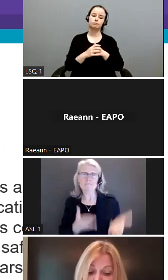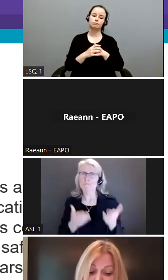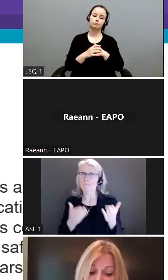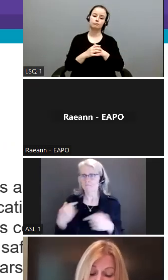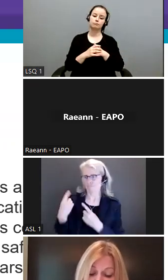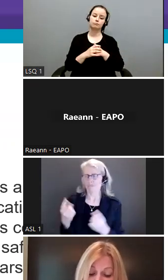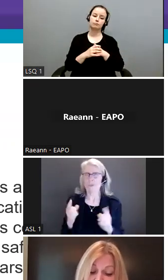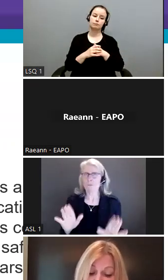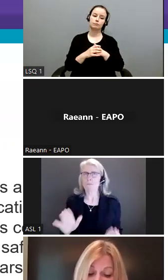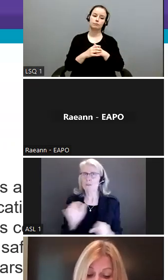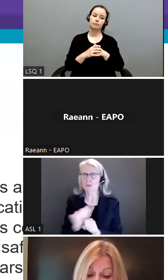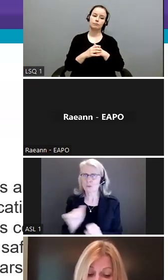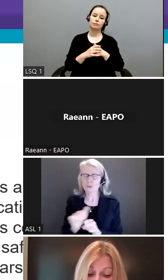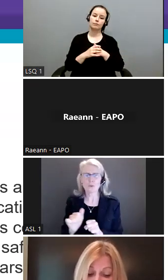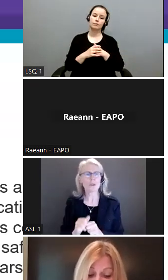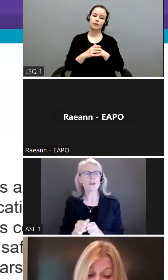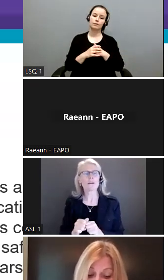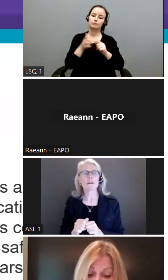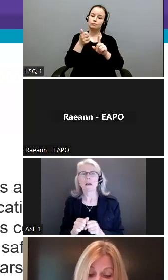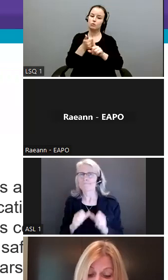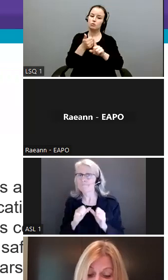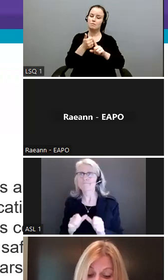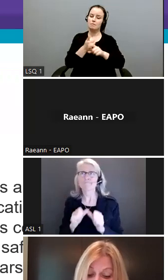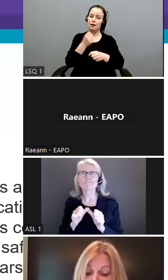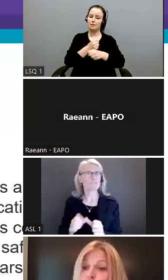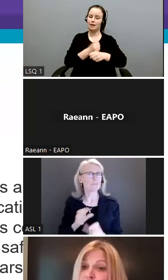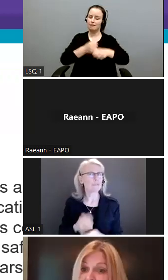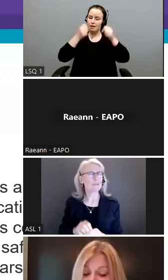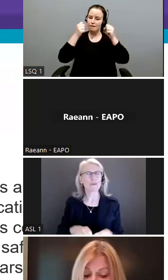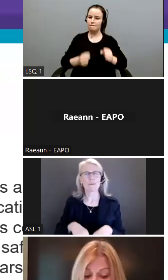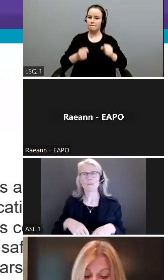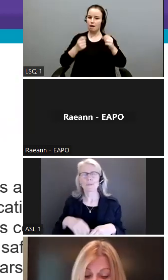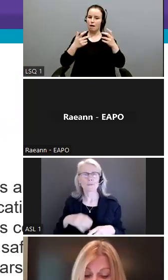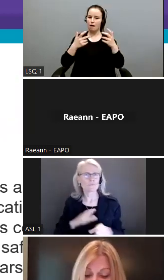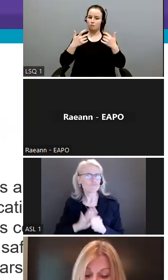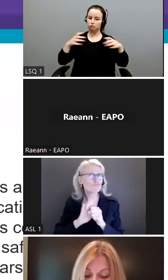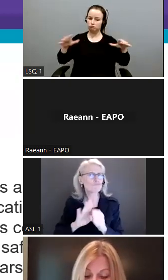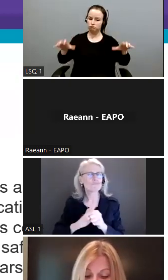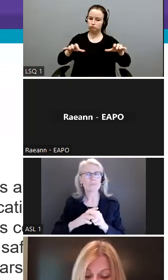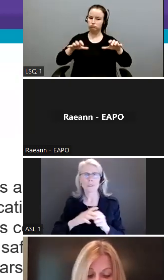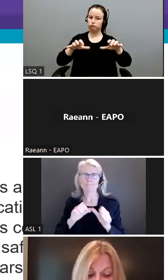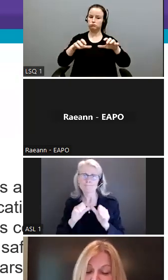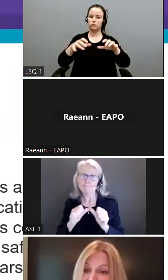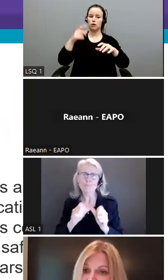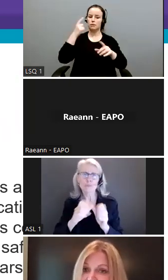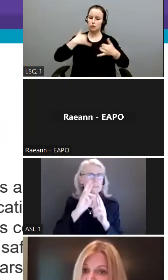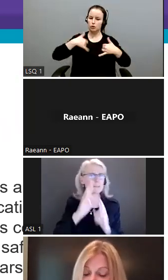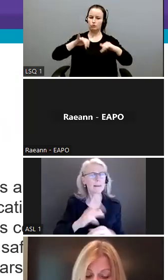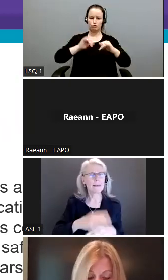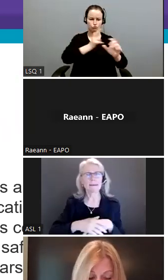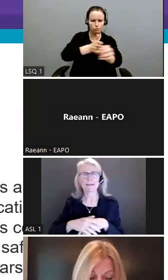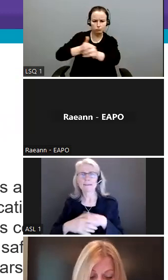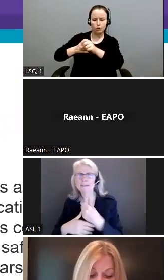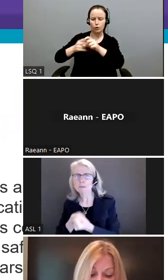work, and he continues to be involved in assuring that there is respect and supportive and safe and